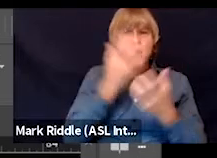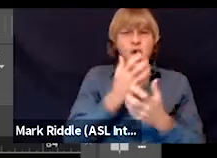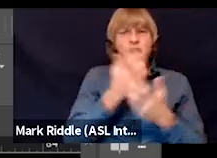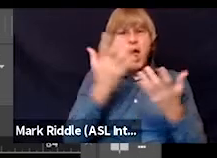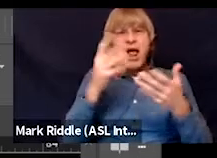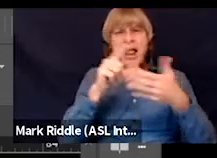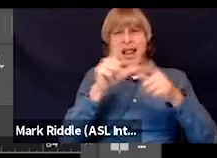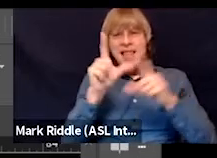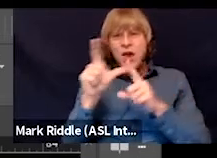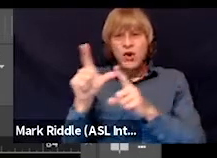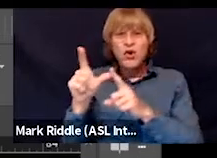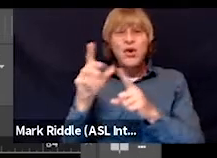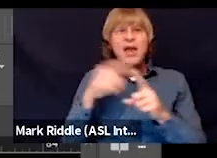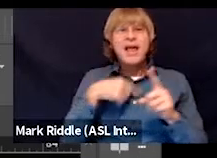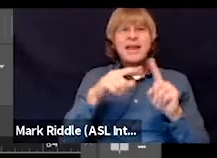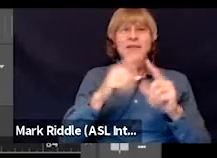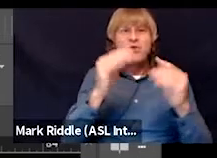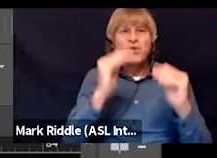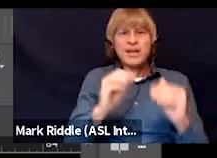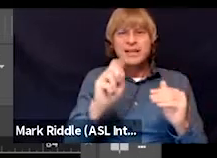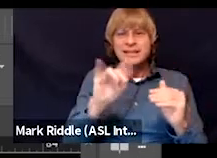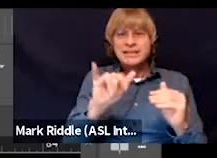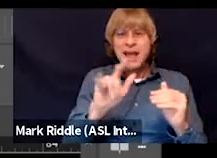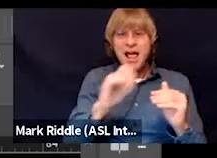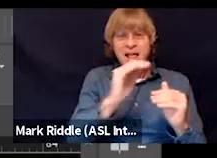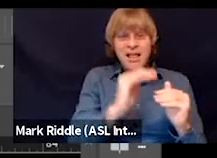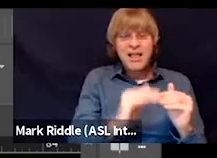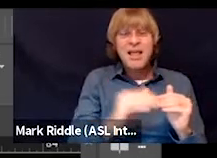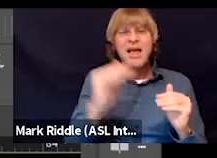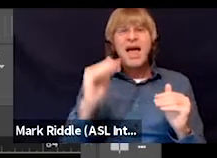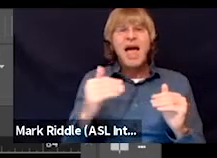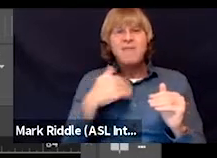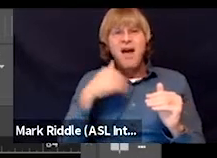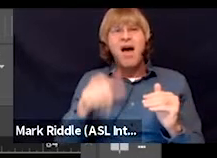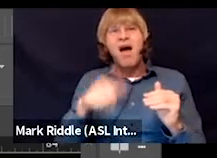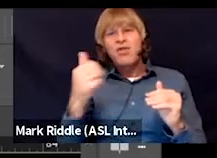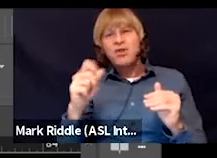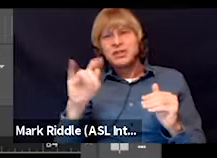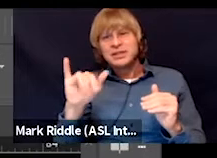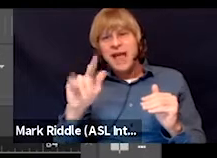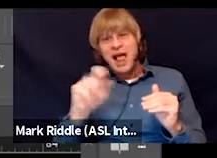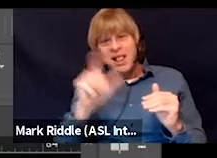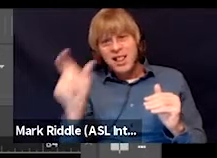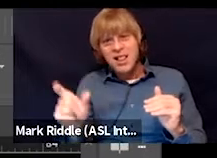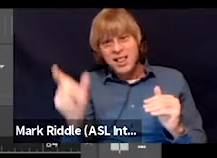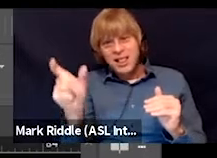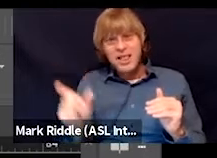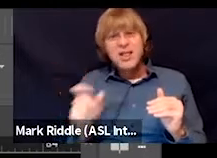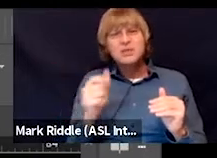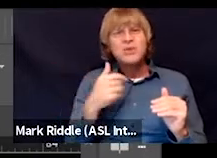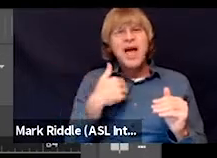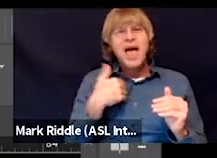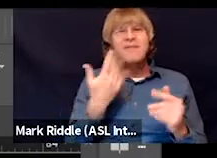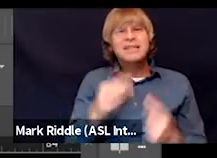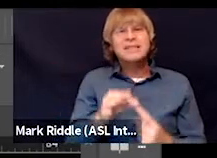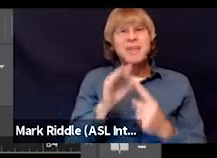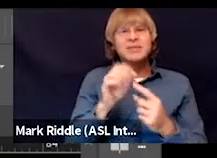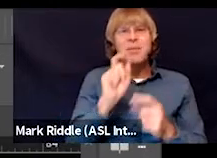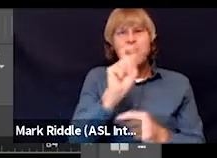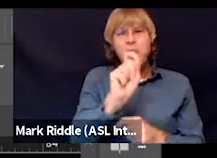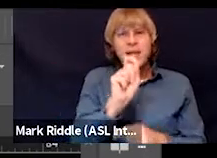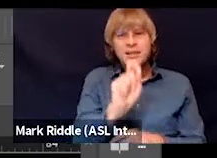I have a different style here. I have yet another style here. I've got a special